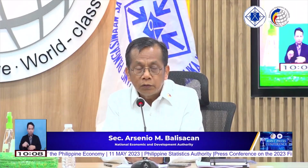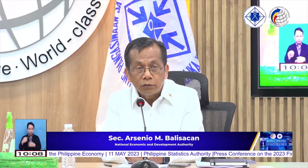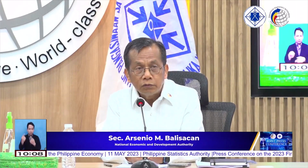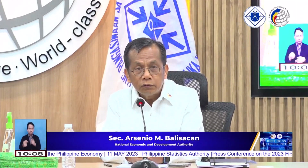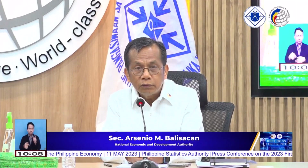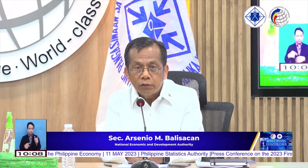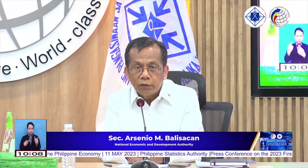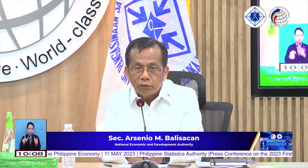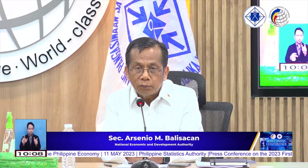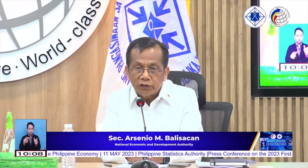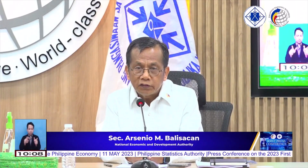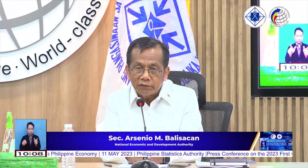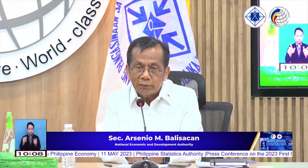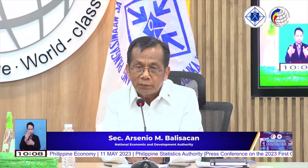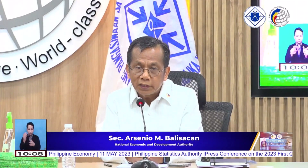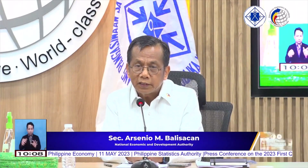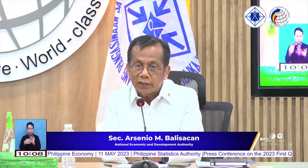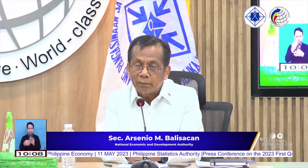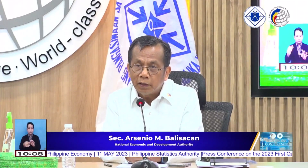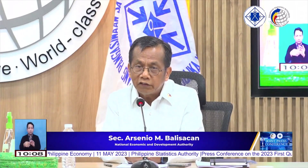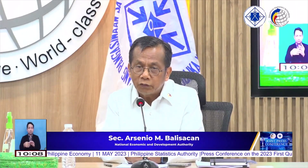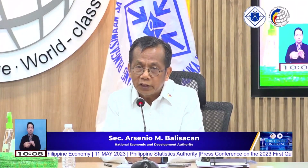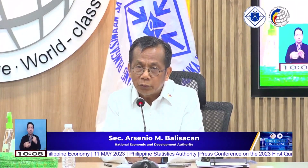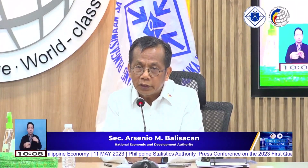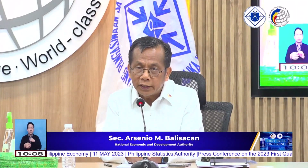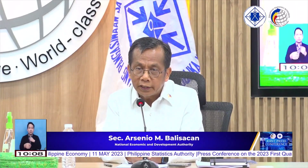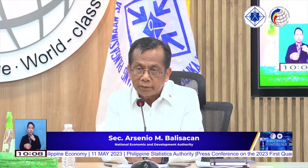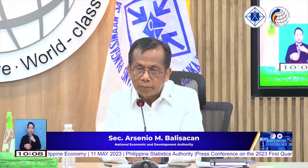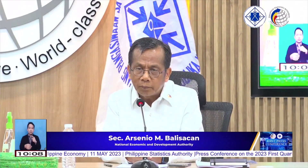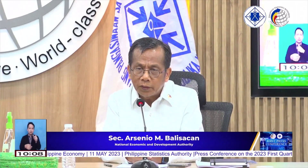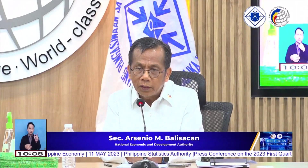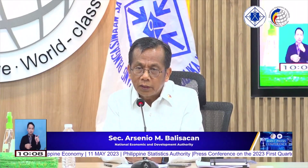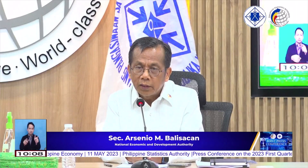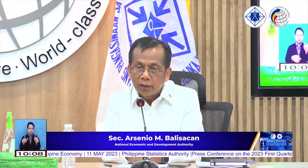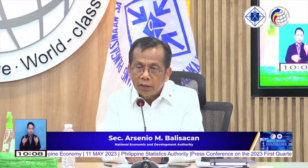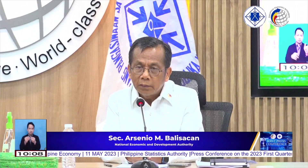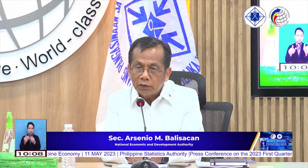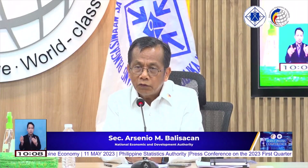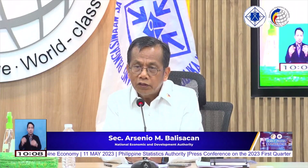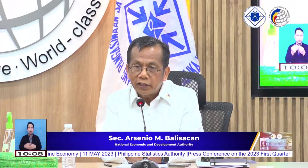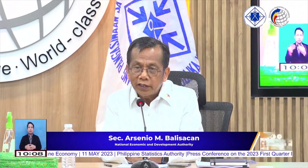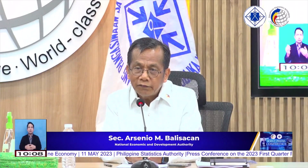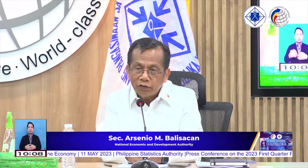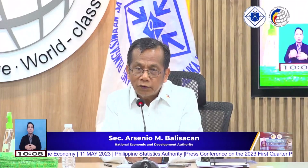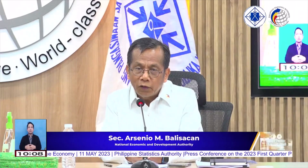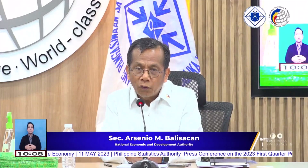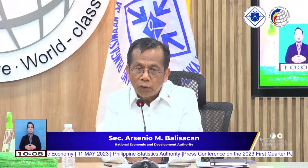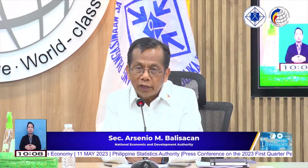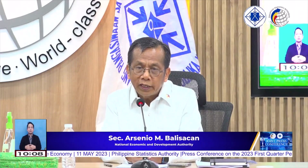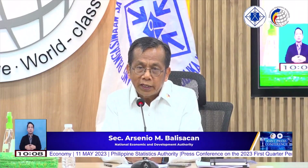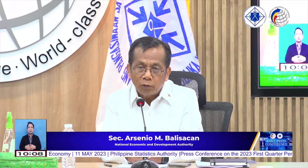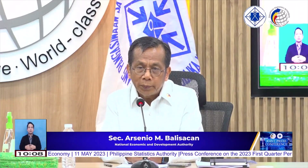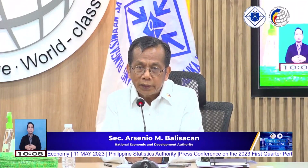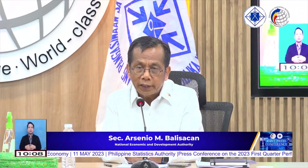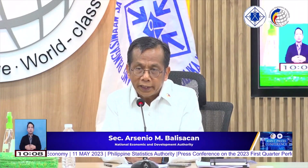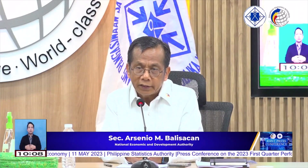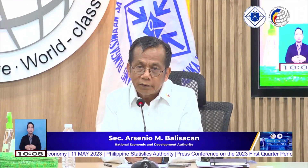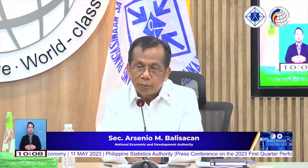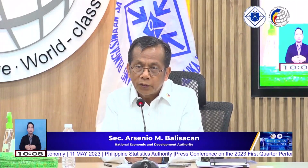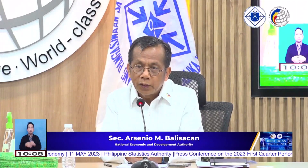2022 to 4.7% in March 2023, but also in terms of a lower underemployment